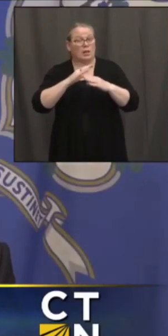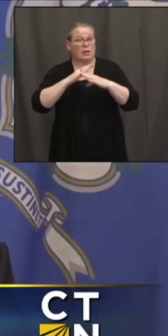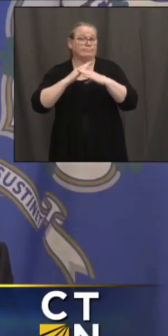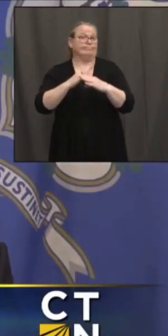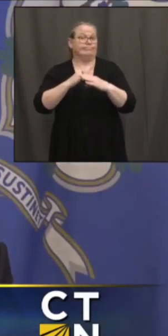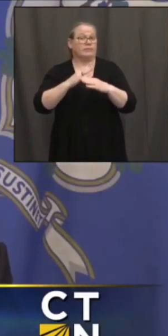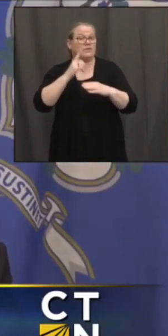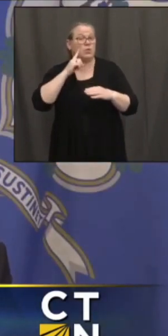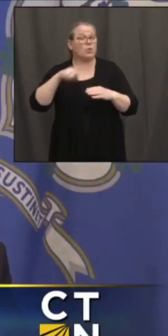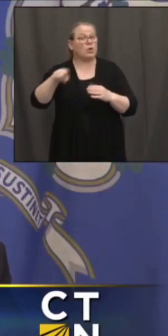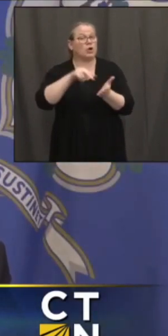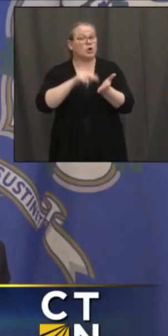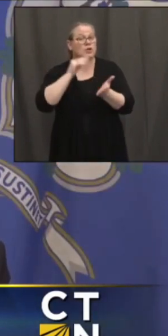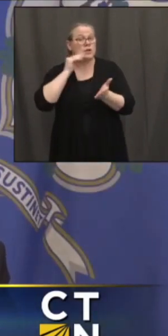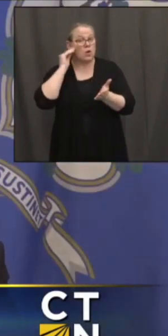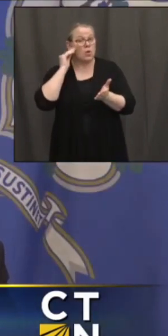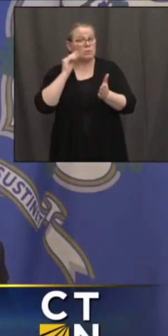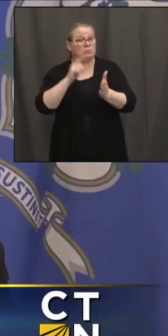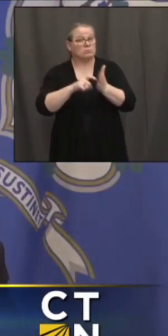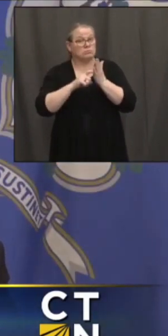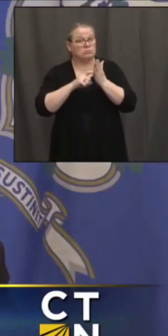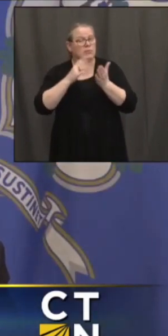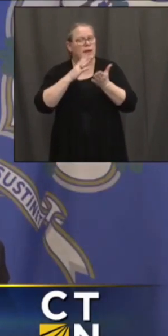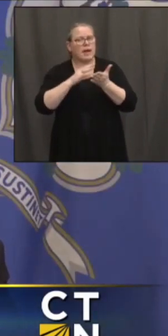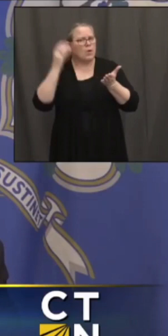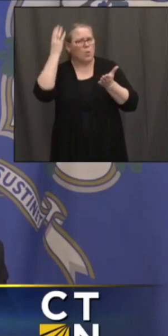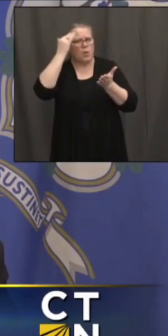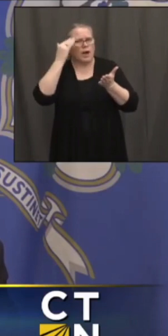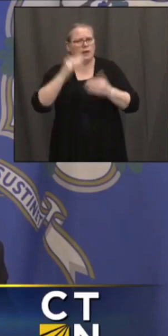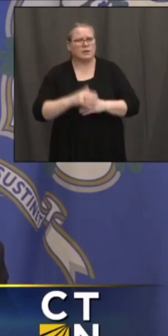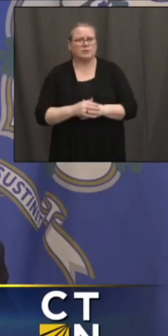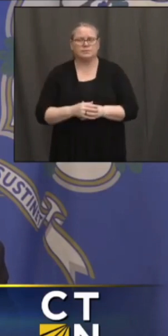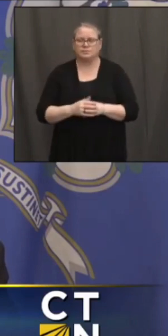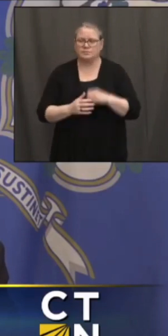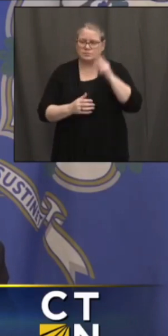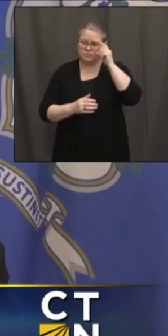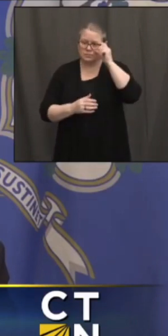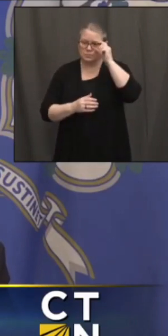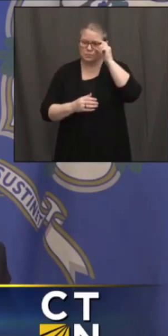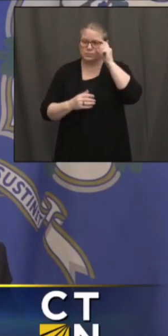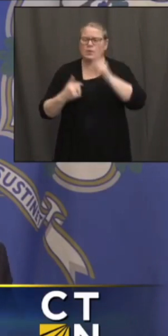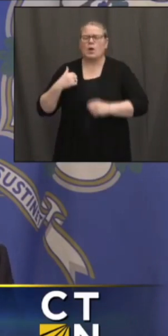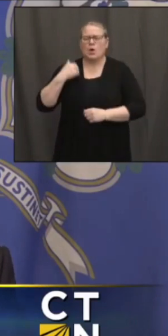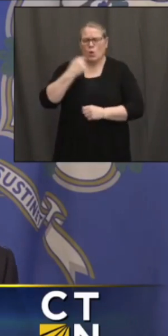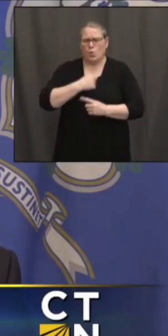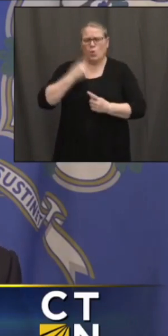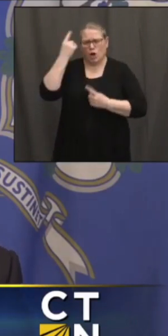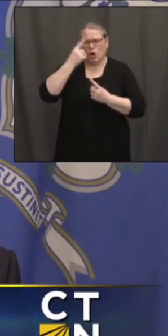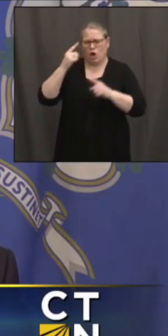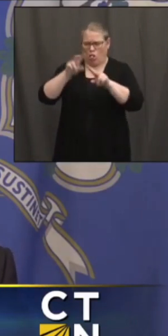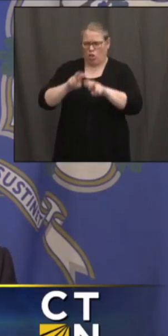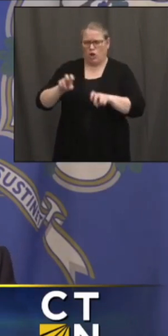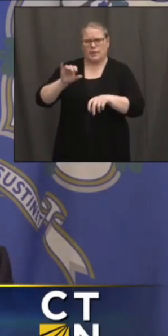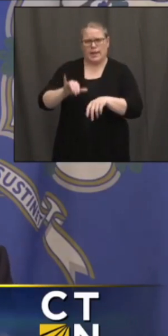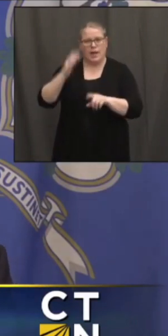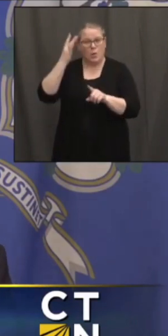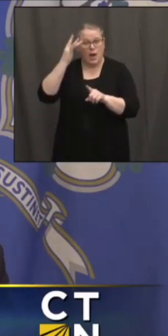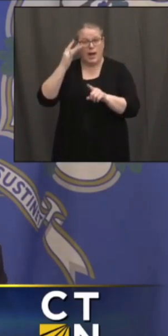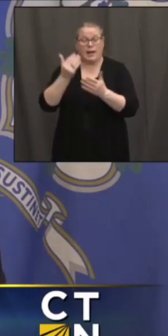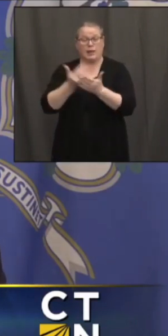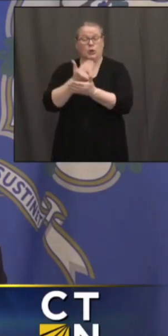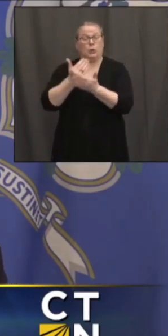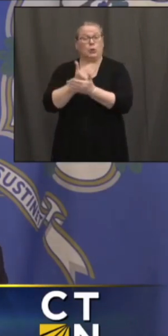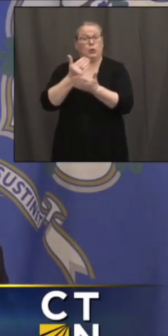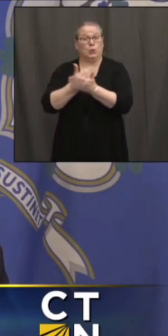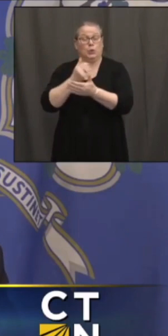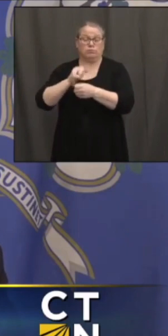The answer, Sue, is we're going to take a look at that. But the reason why would be, given the new variant strain of